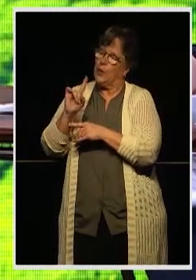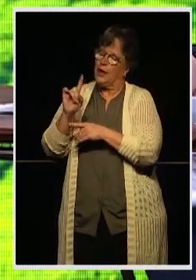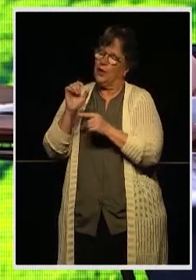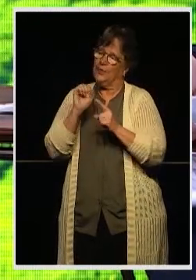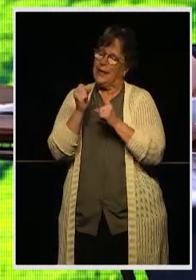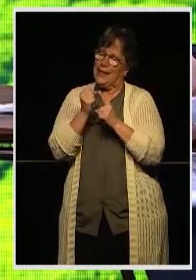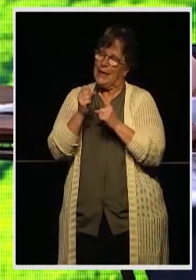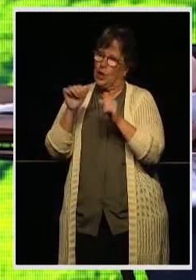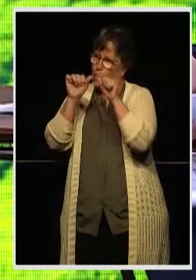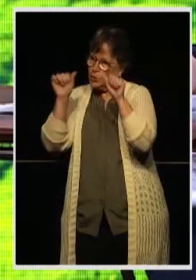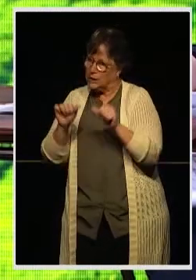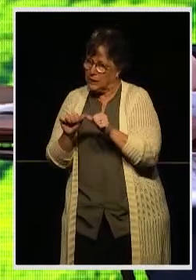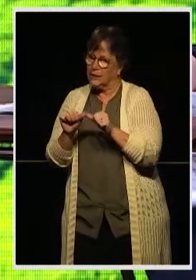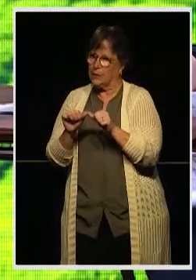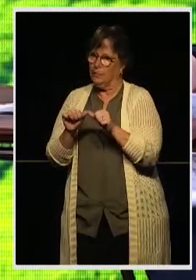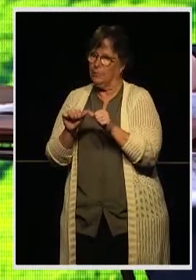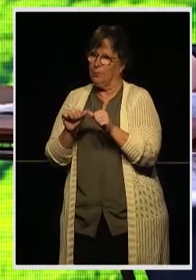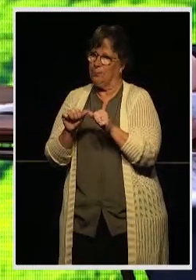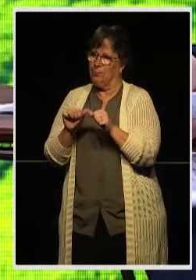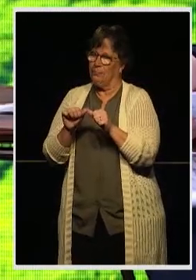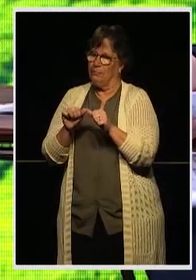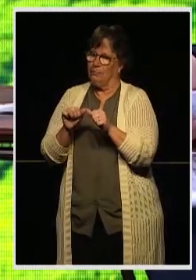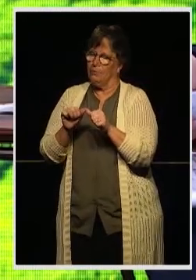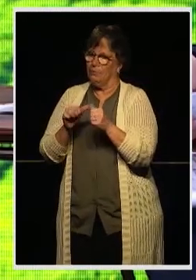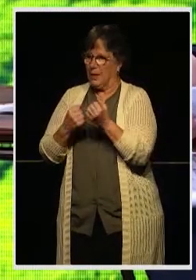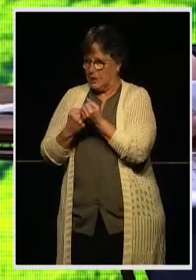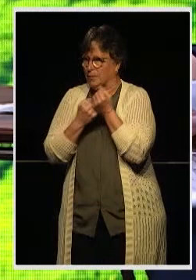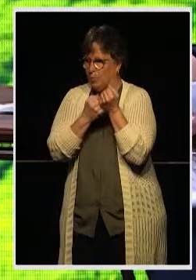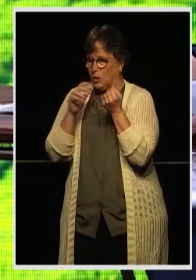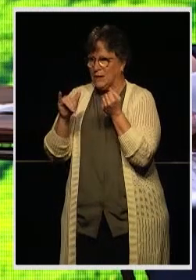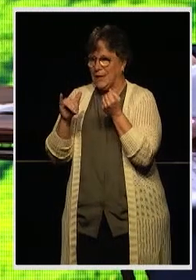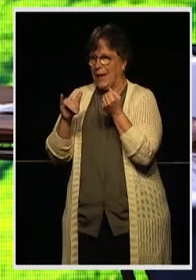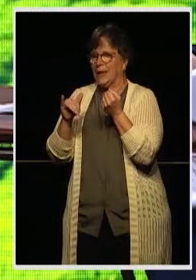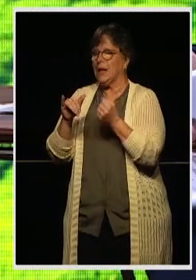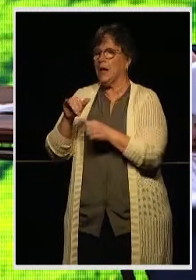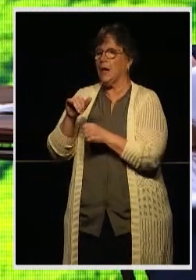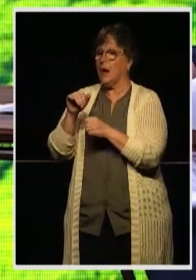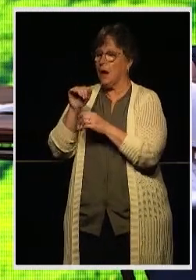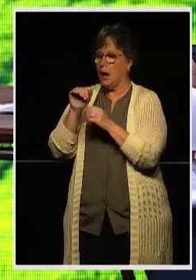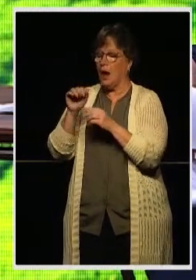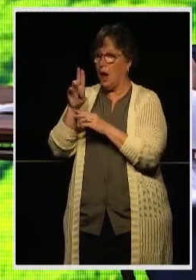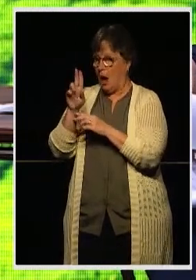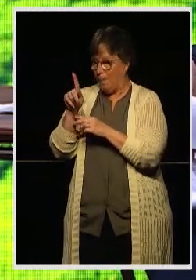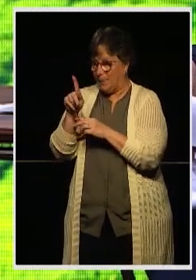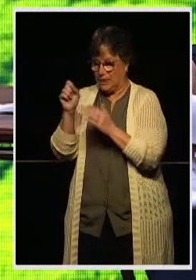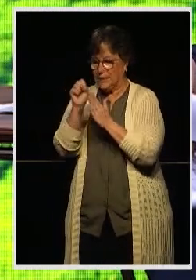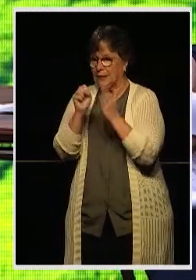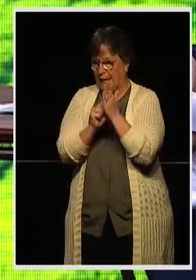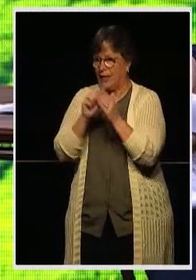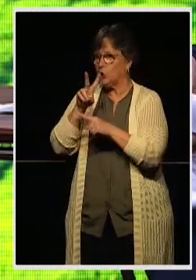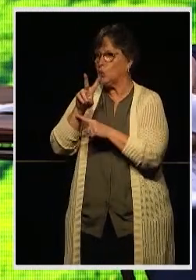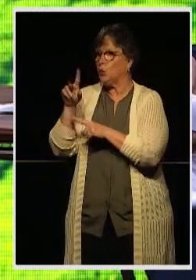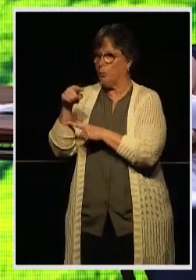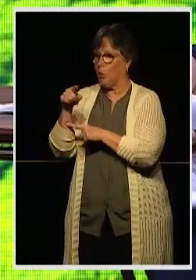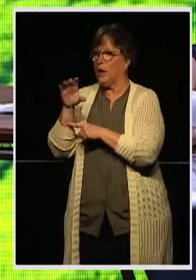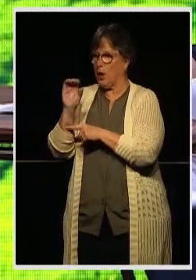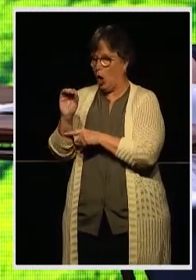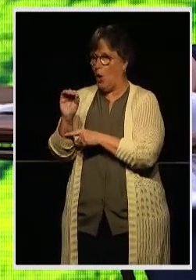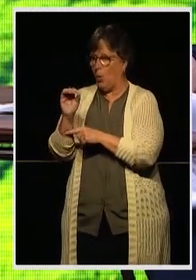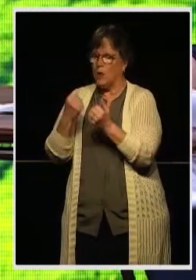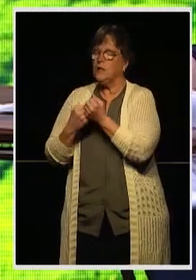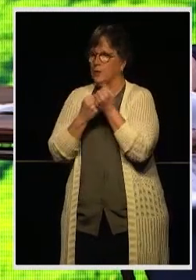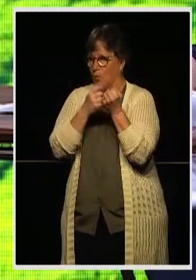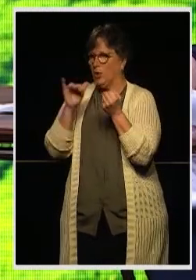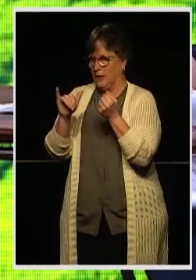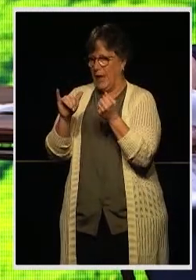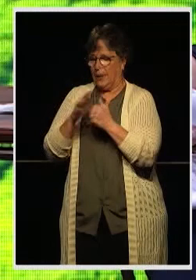where Upstate 2.0 is trying to drive the innovation forward. The other thing I would say is that since we're focused